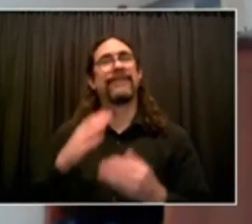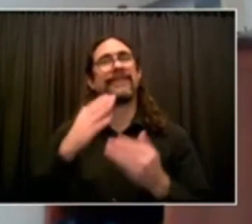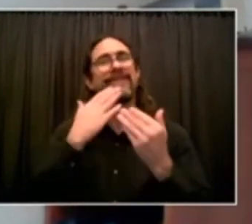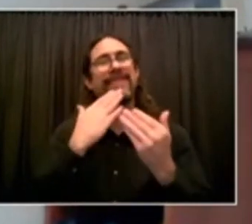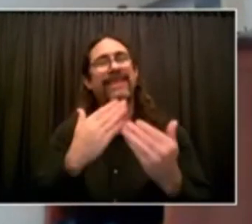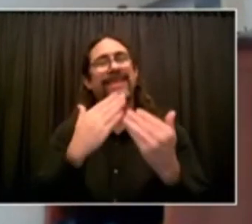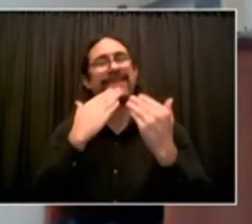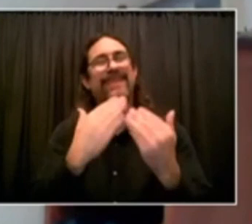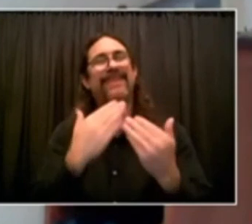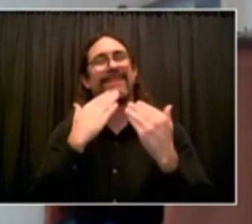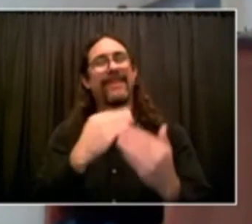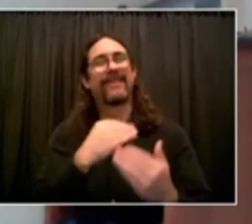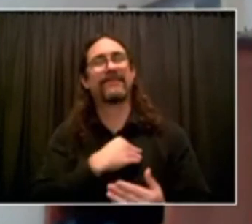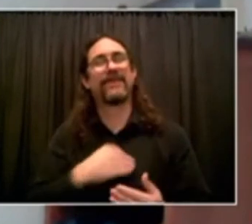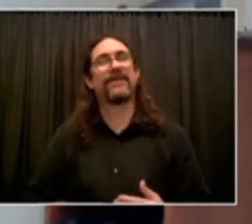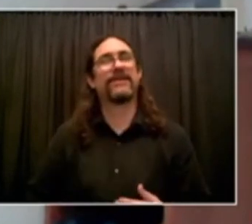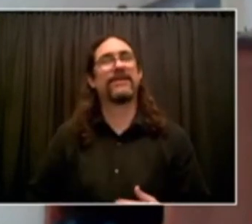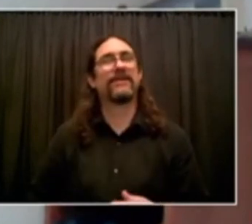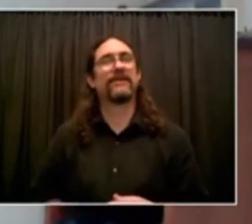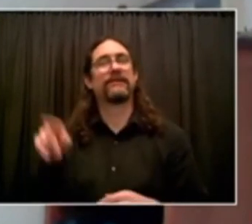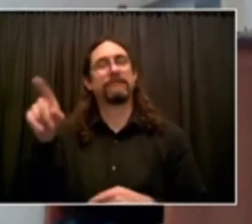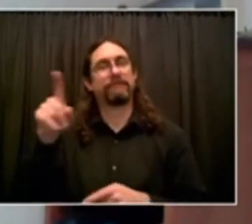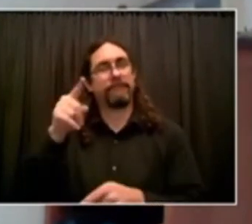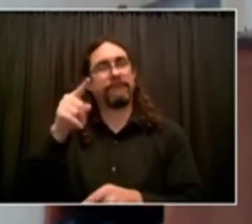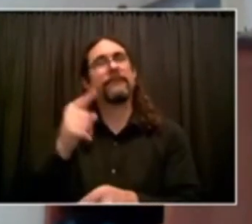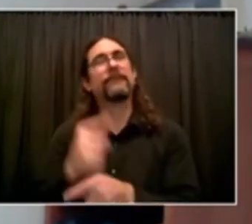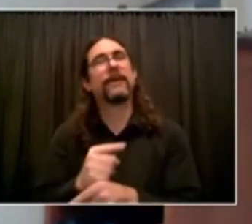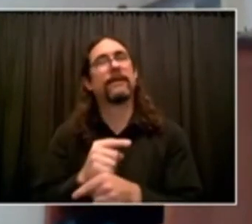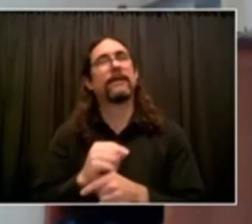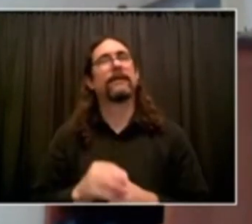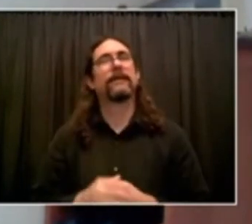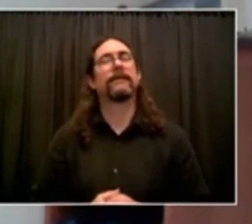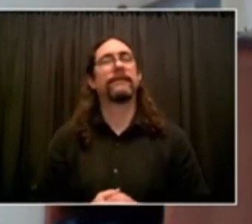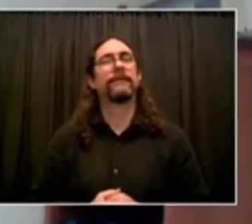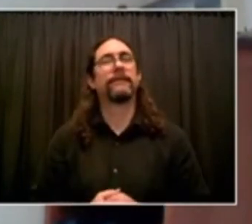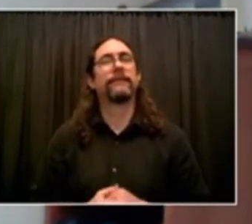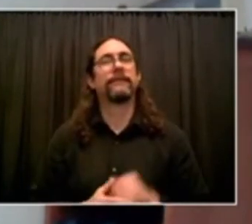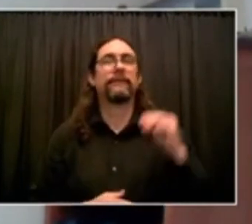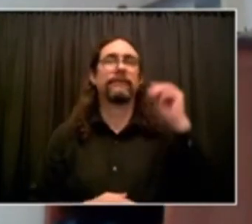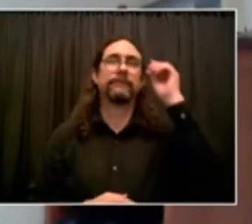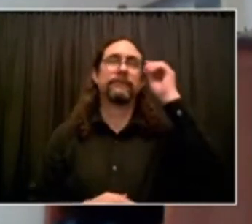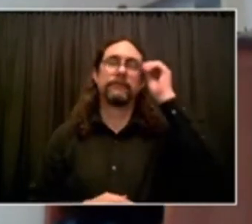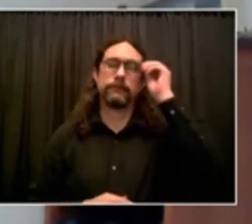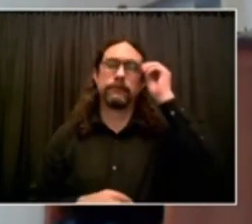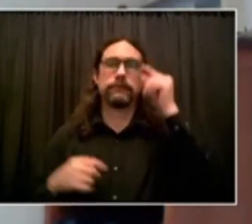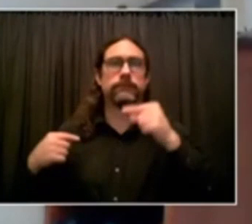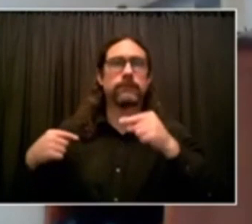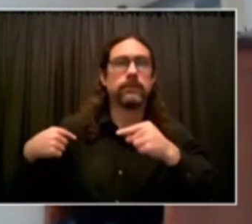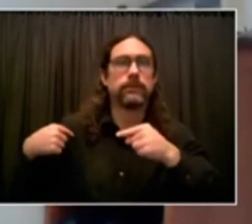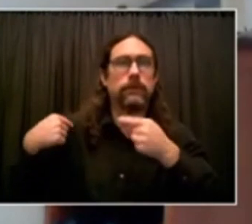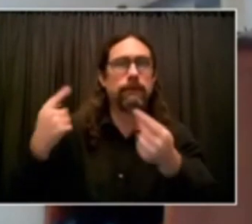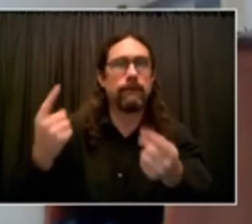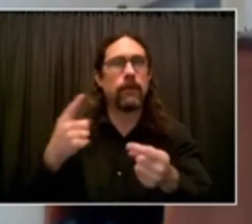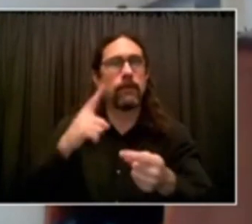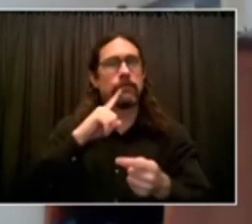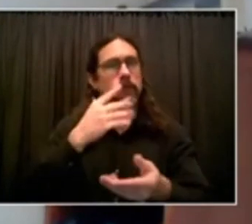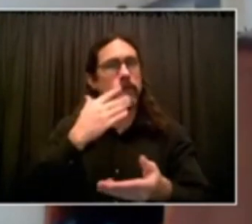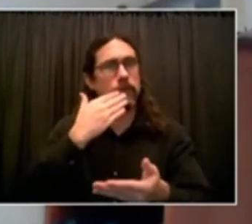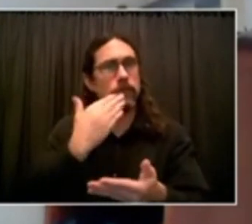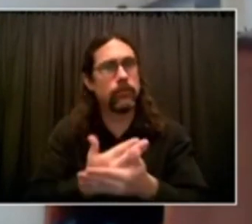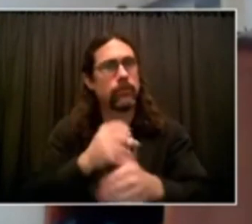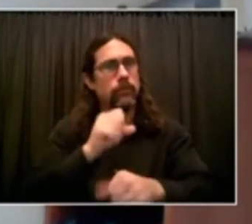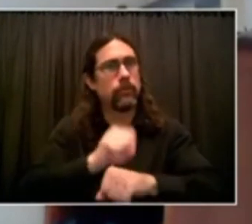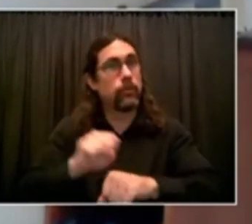progress. Unfortunately, gatherings and people coming together and the spread of a more transmissible